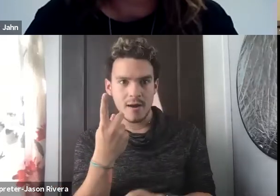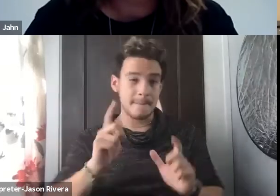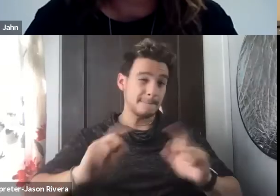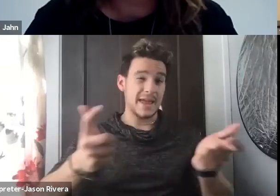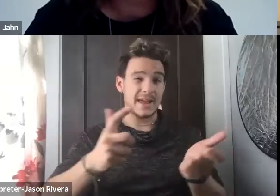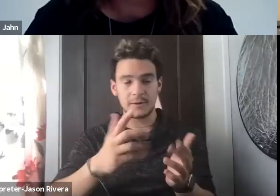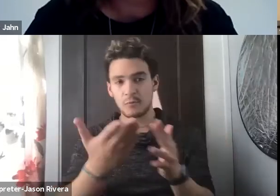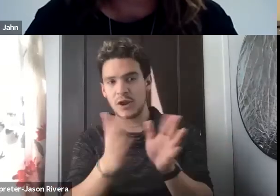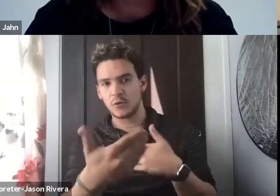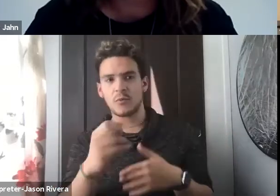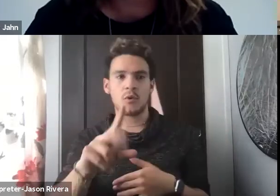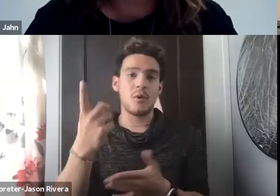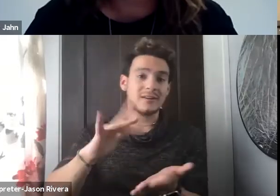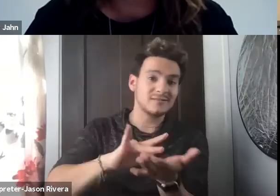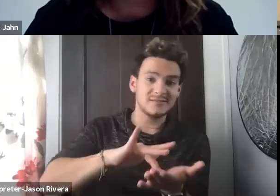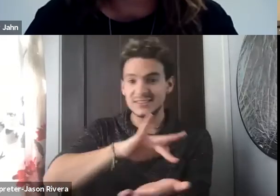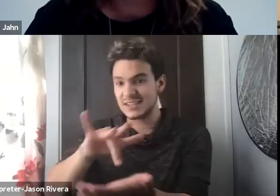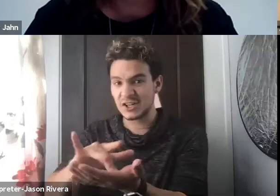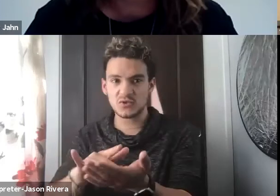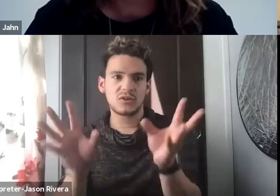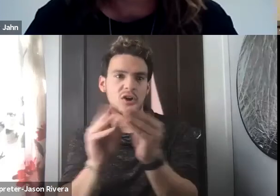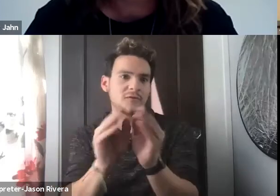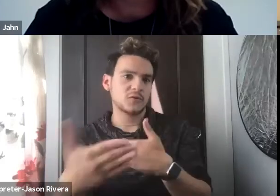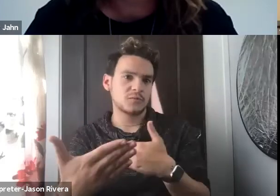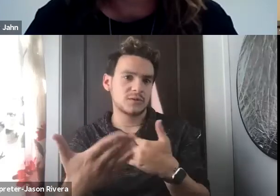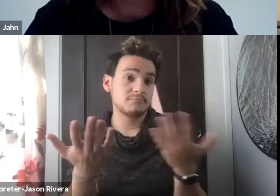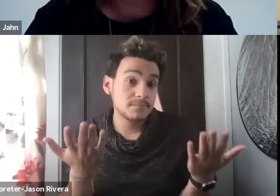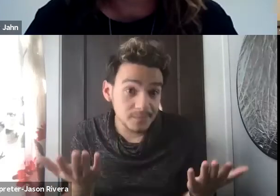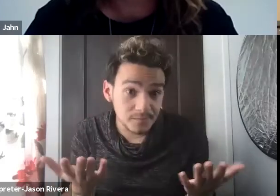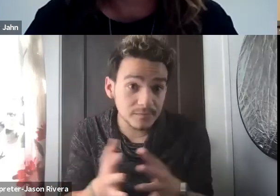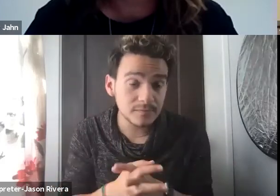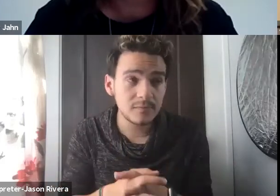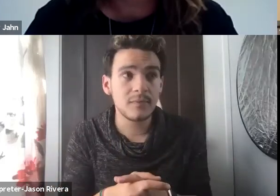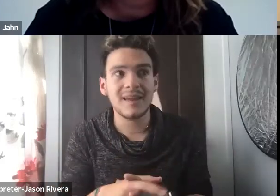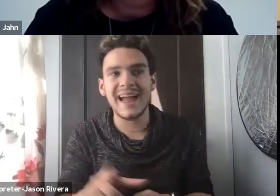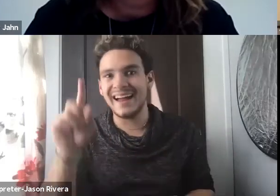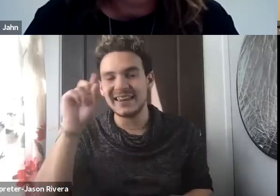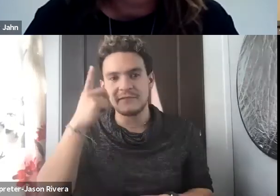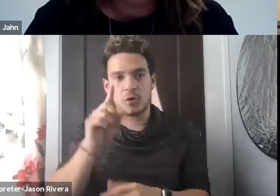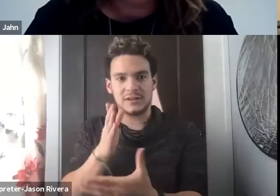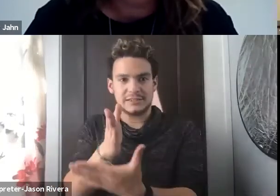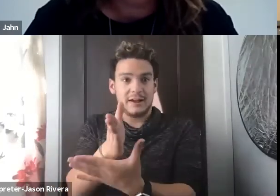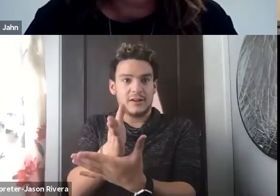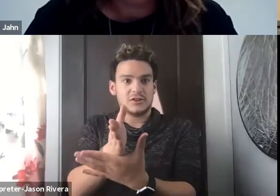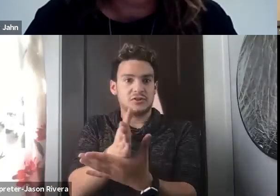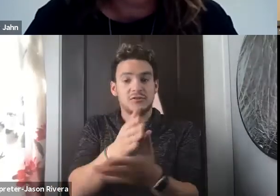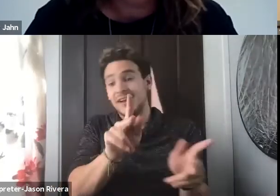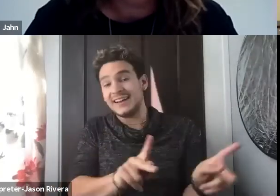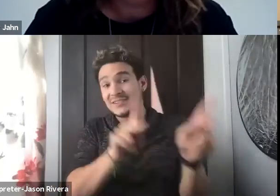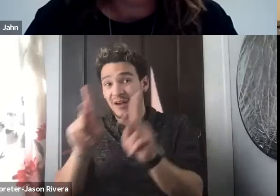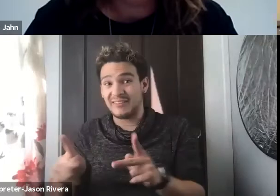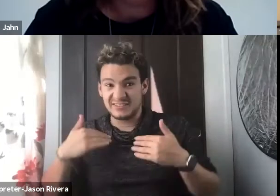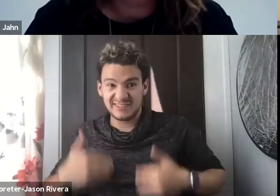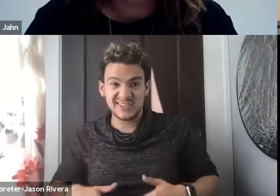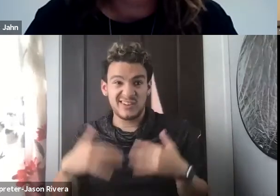one central or two central, conference rooms. And, I think to the psychological as well as the physical health, I mean, this